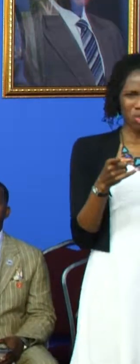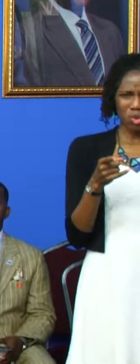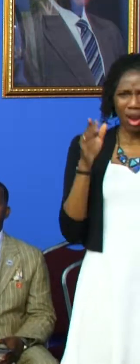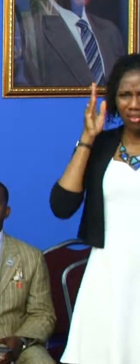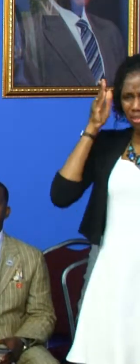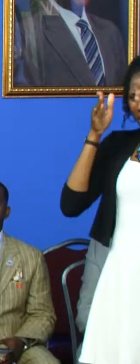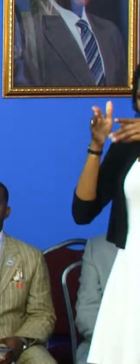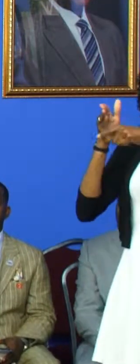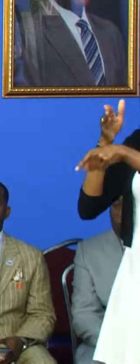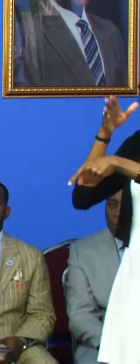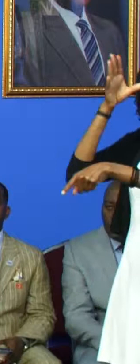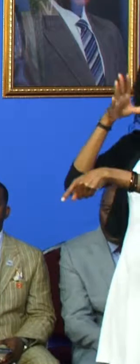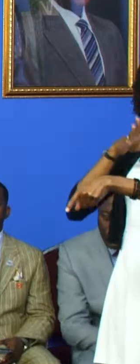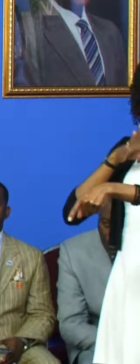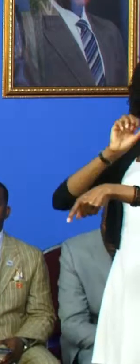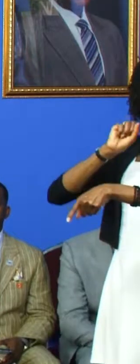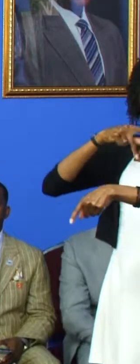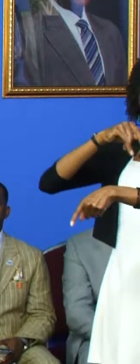Spicer.